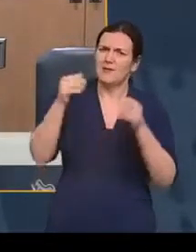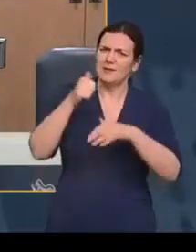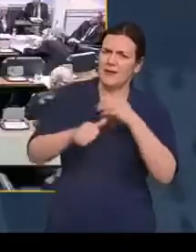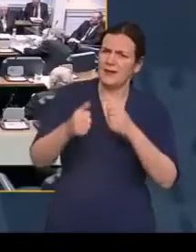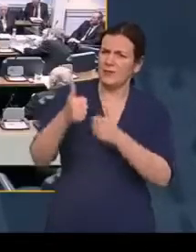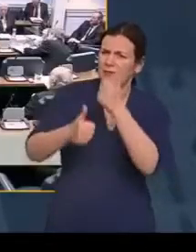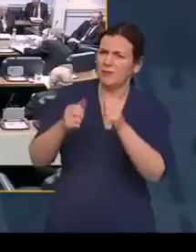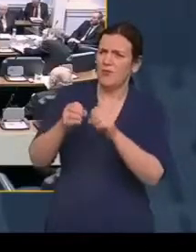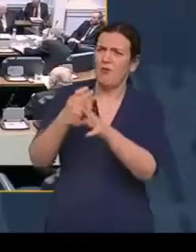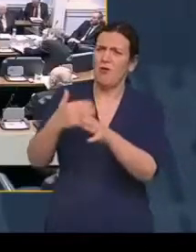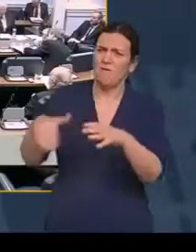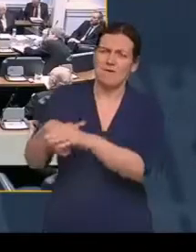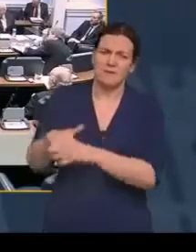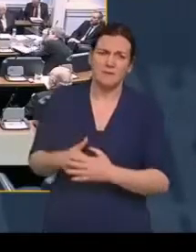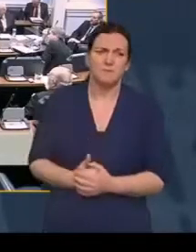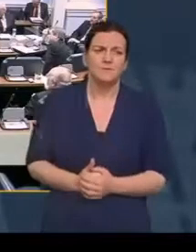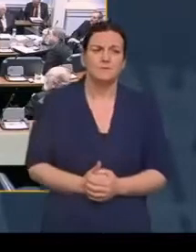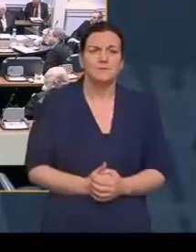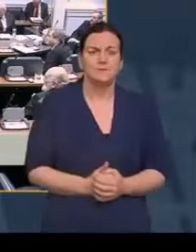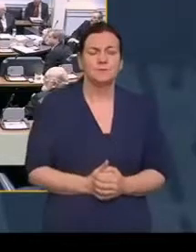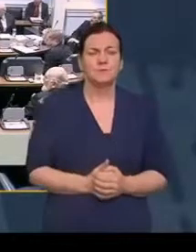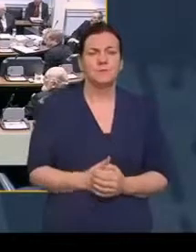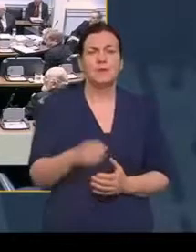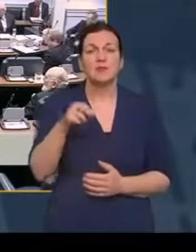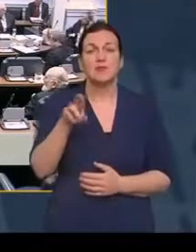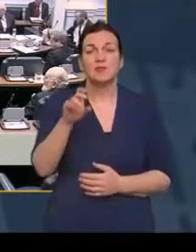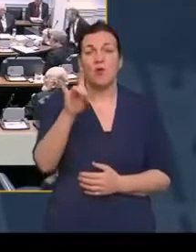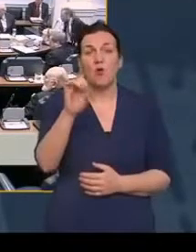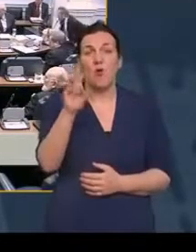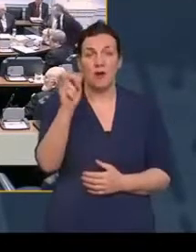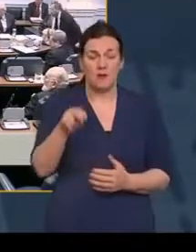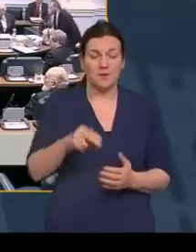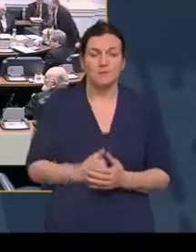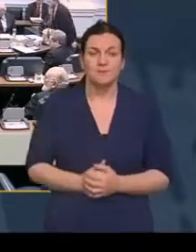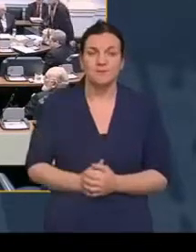all involved. Thank you. Thank you. Senator Harkin.